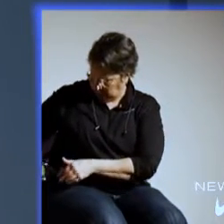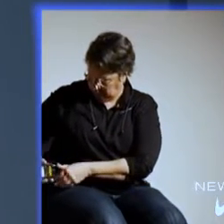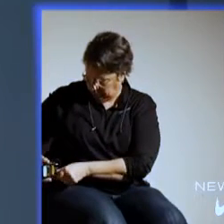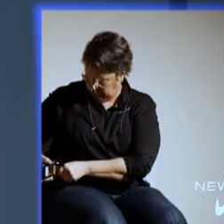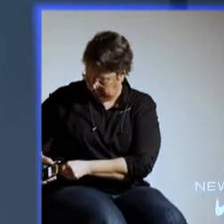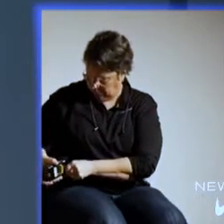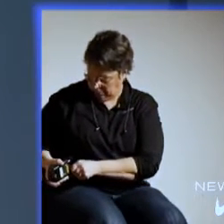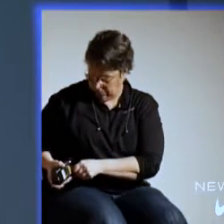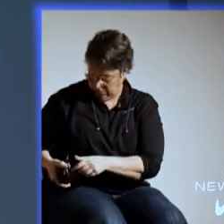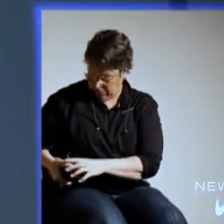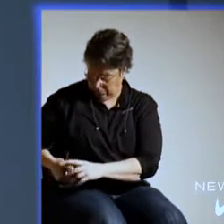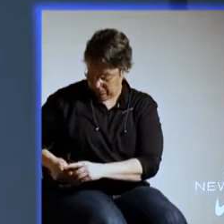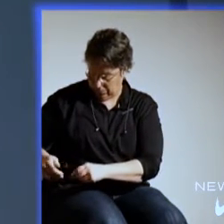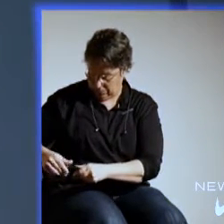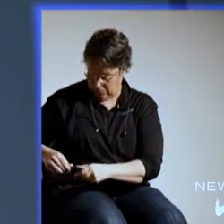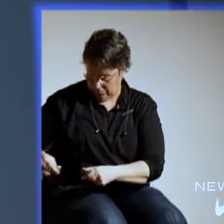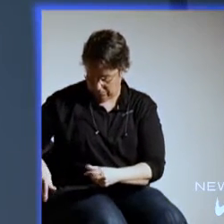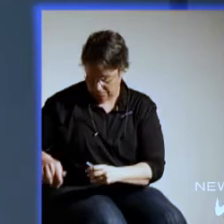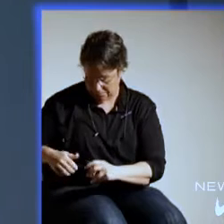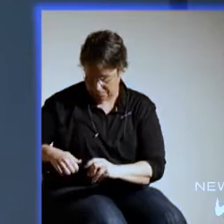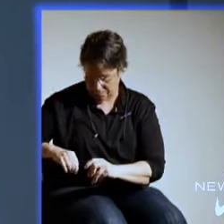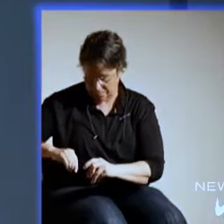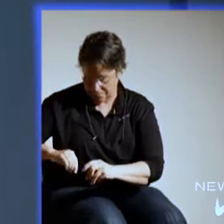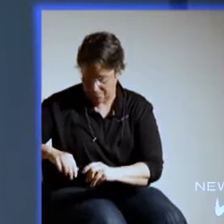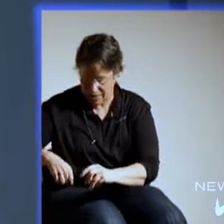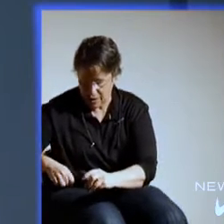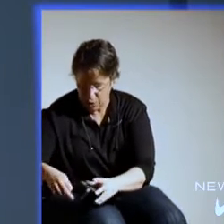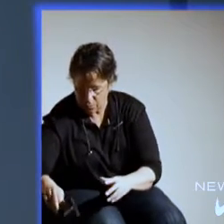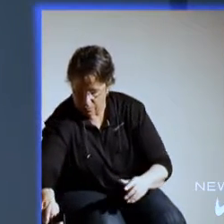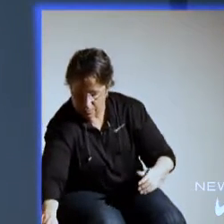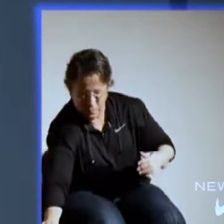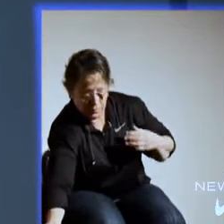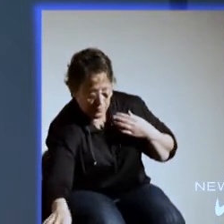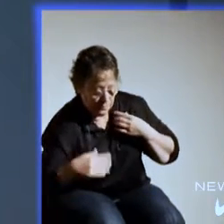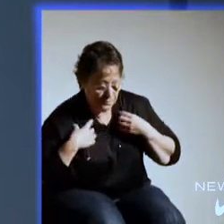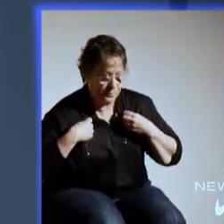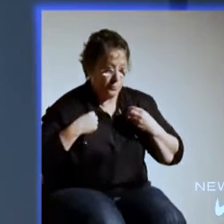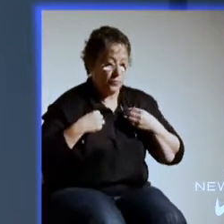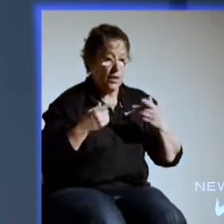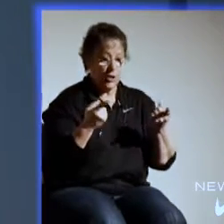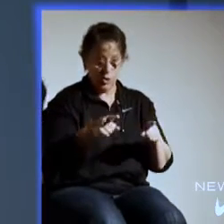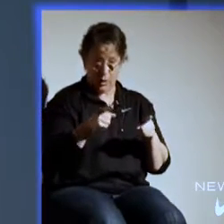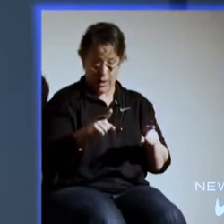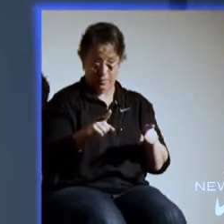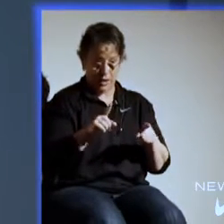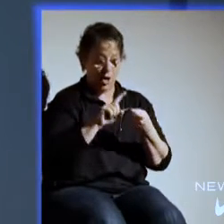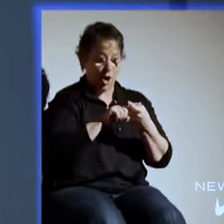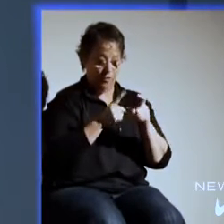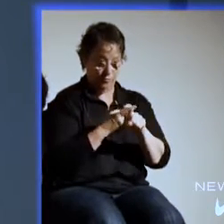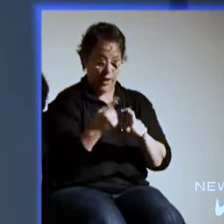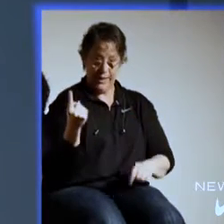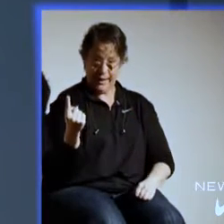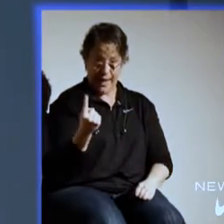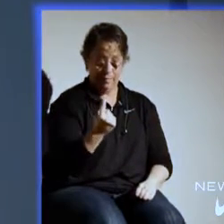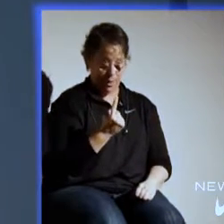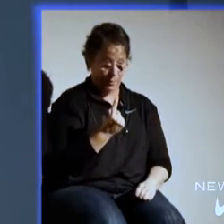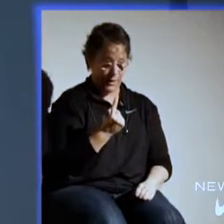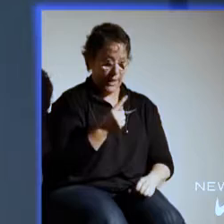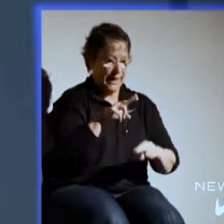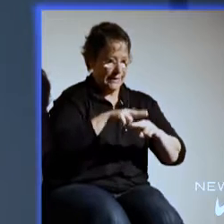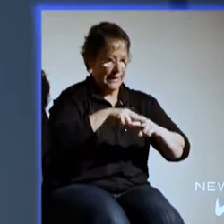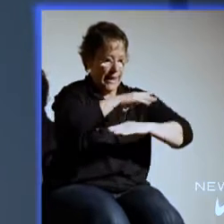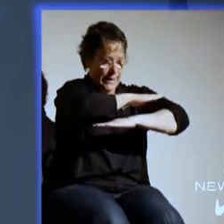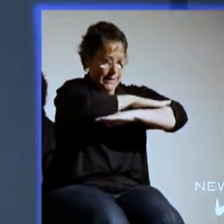has studied all of these, you know, things. He came over and he sat down at our kitchen table with us and with